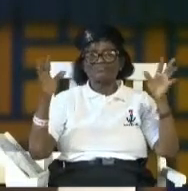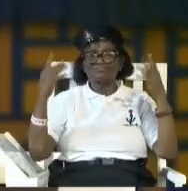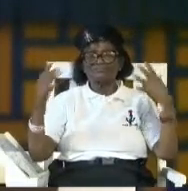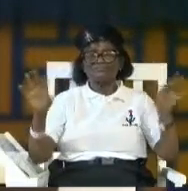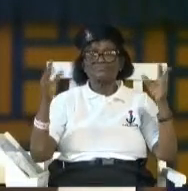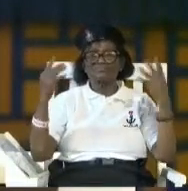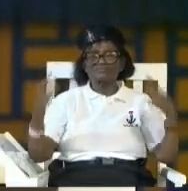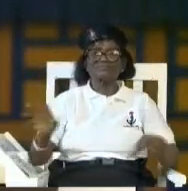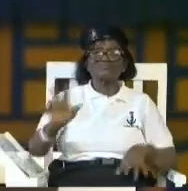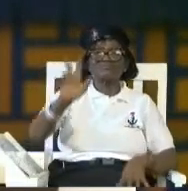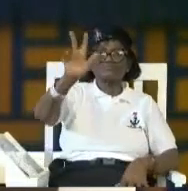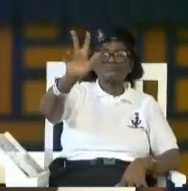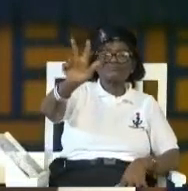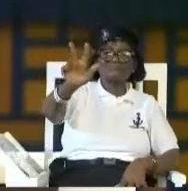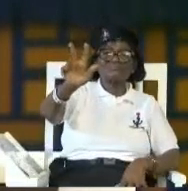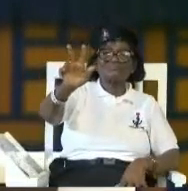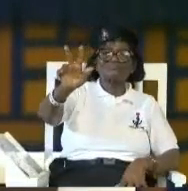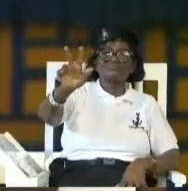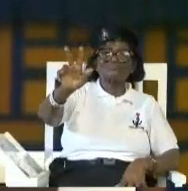Three.